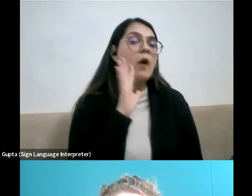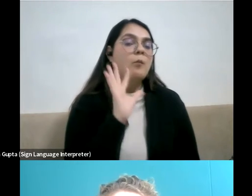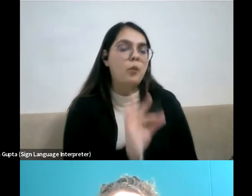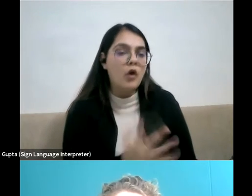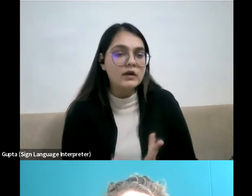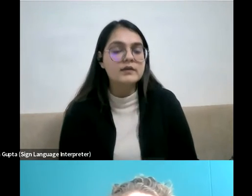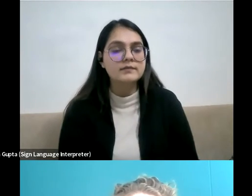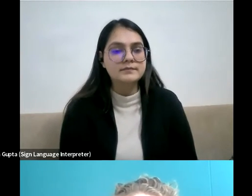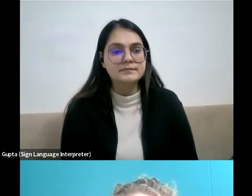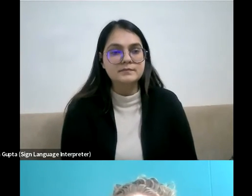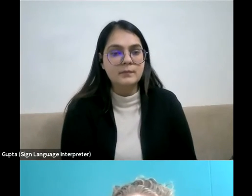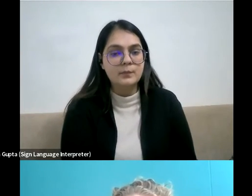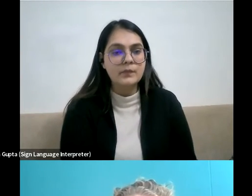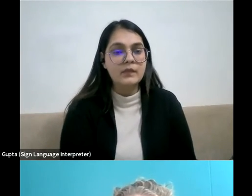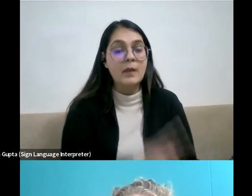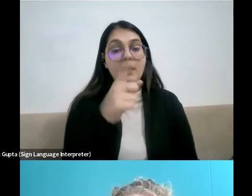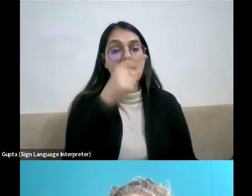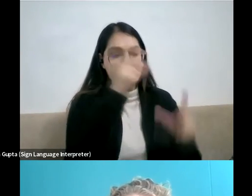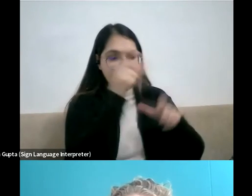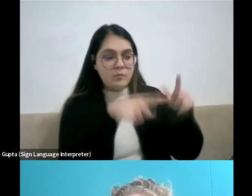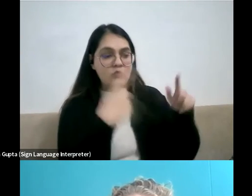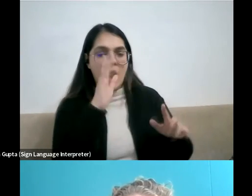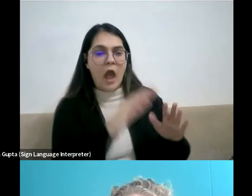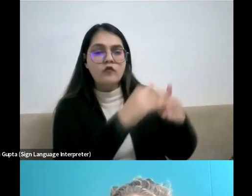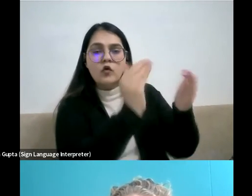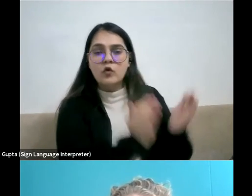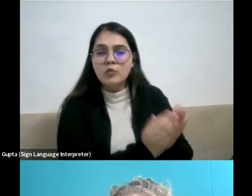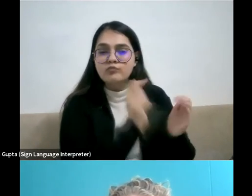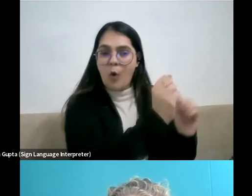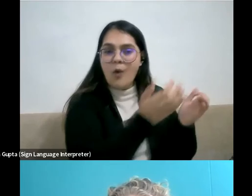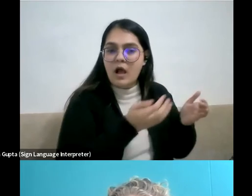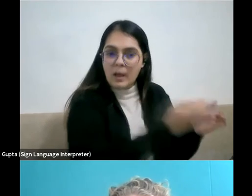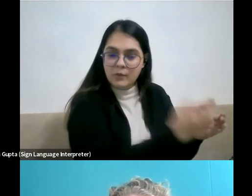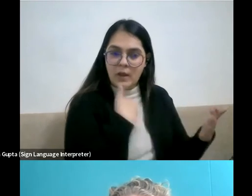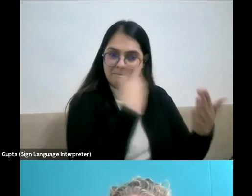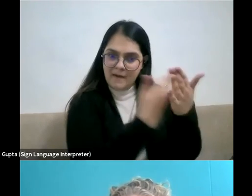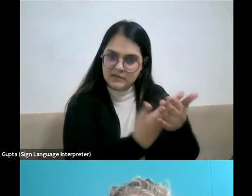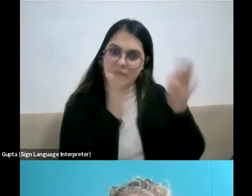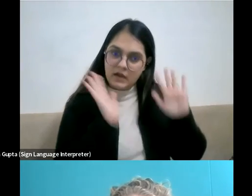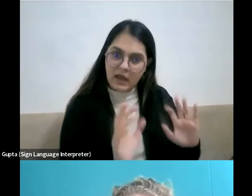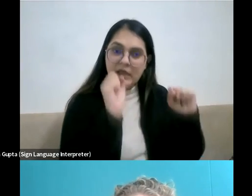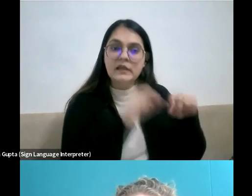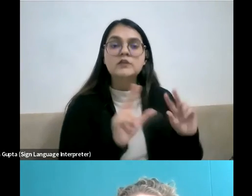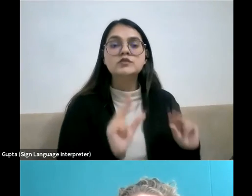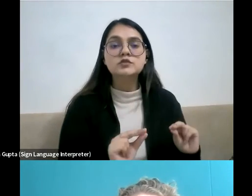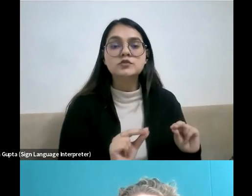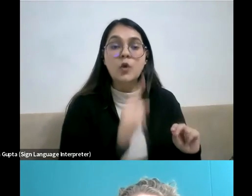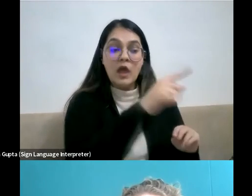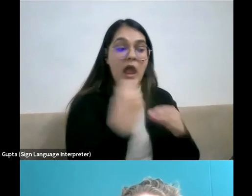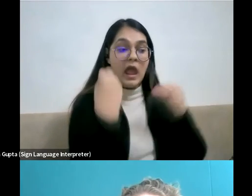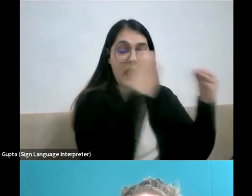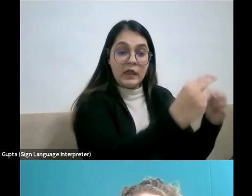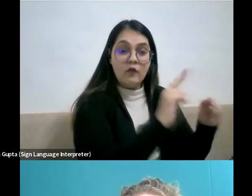not just sort of people from marginalized perspectives being able to participate, but also being able to exert meaningful influence